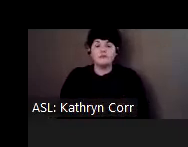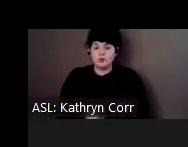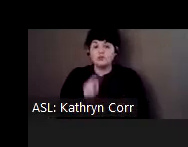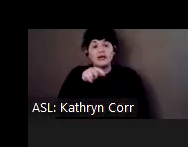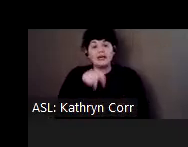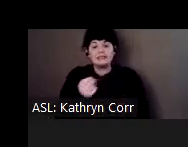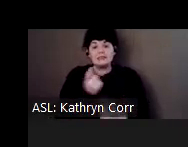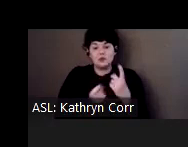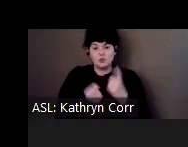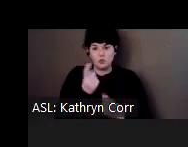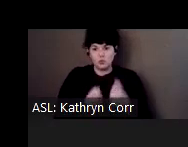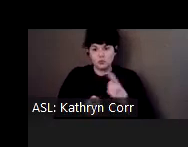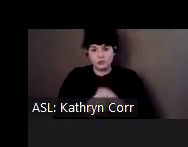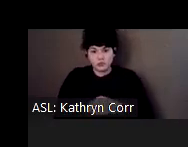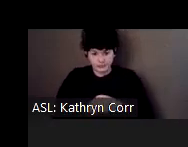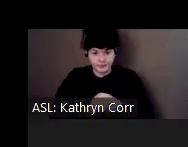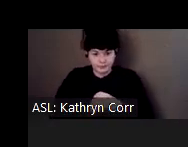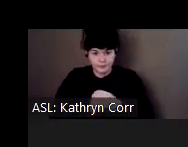questions.